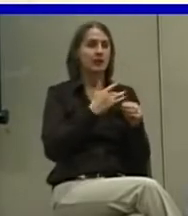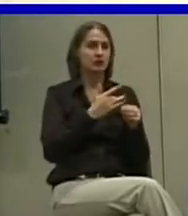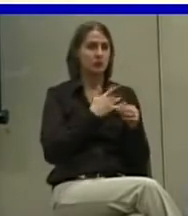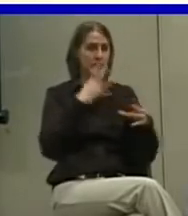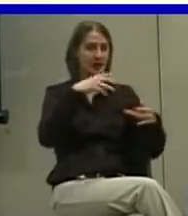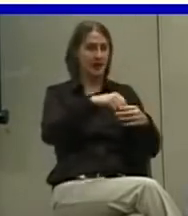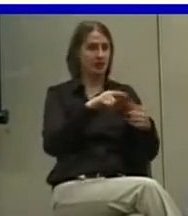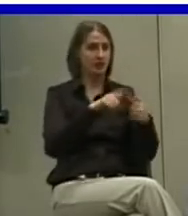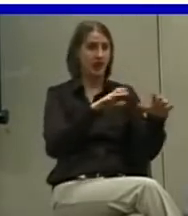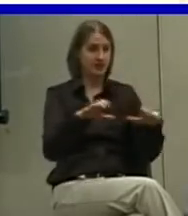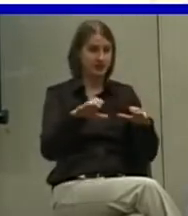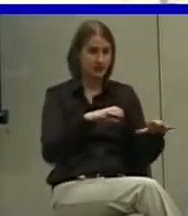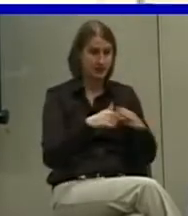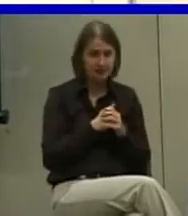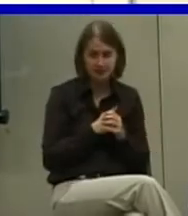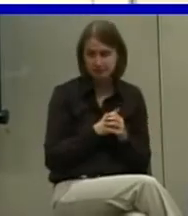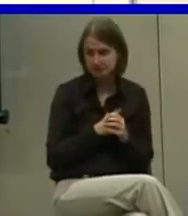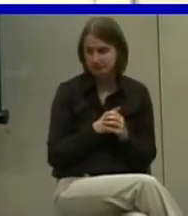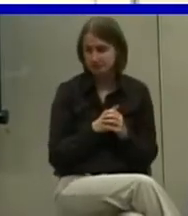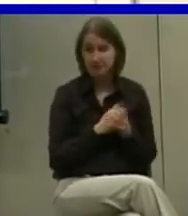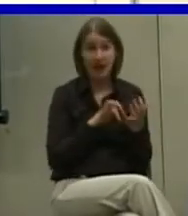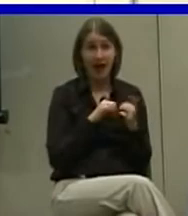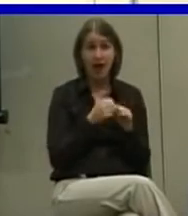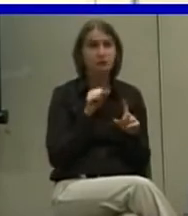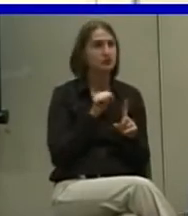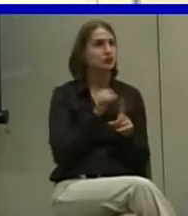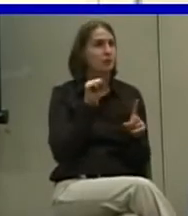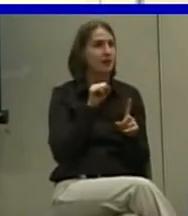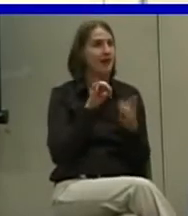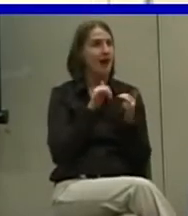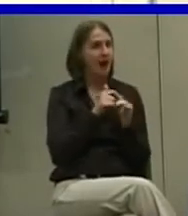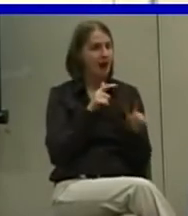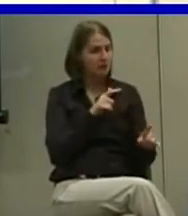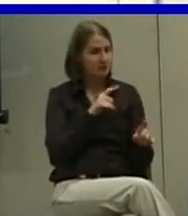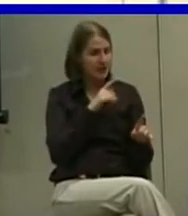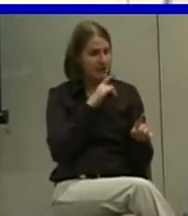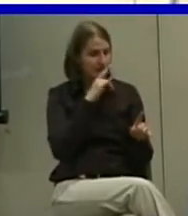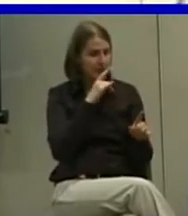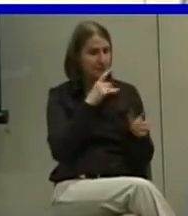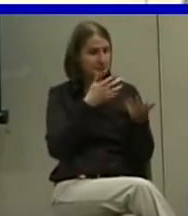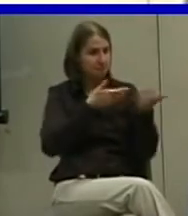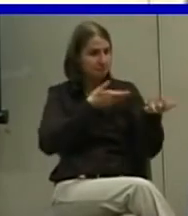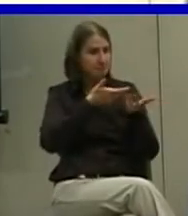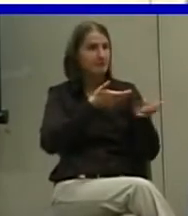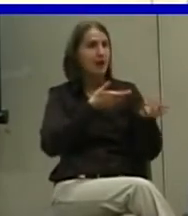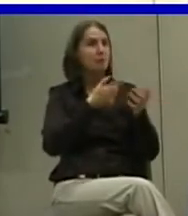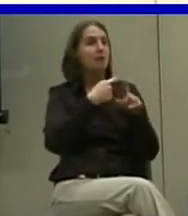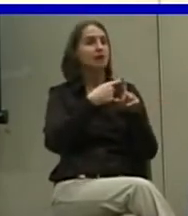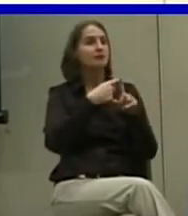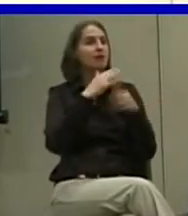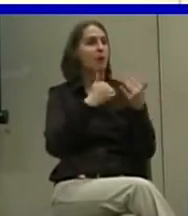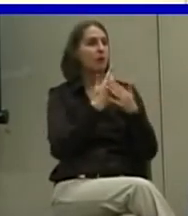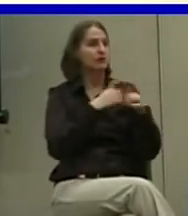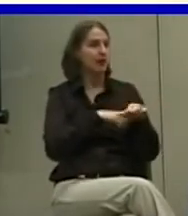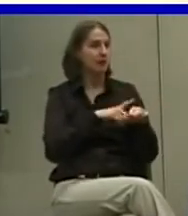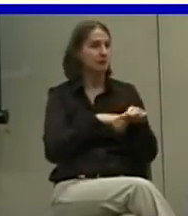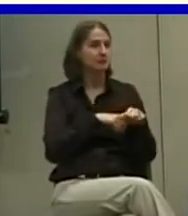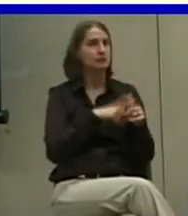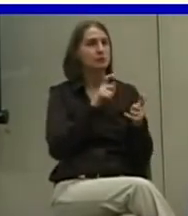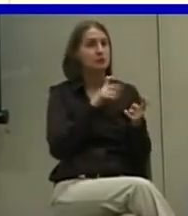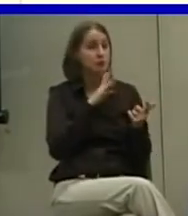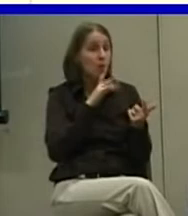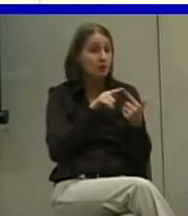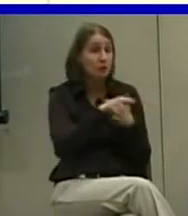questioning to me is, it's a trick. How can you get kids to engage with you positively all the time? Talk to